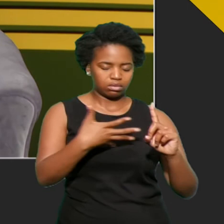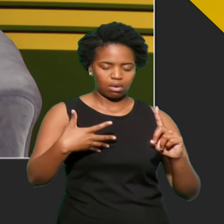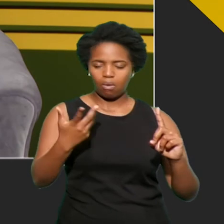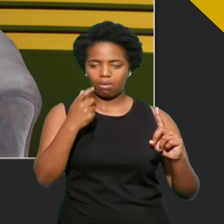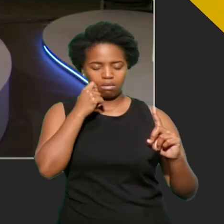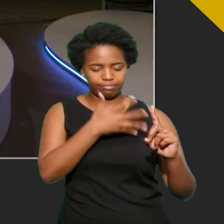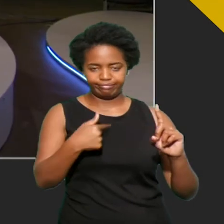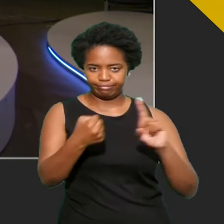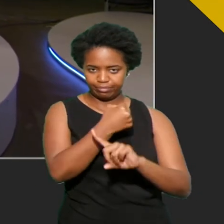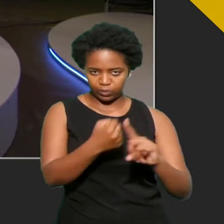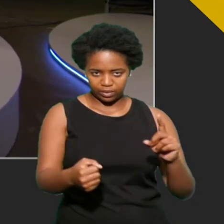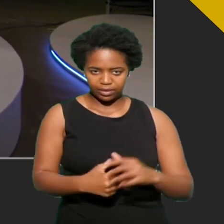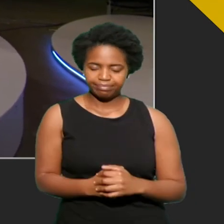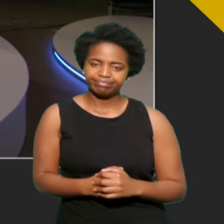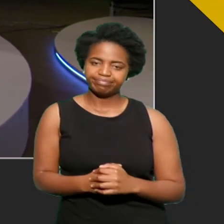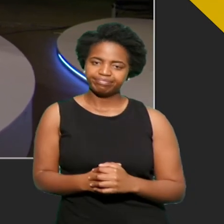Lindelwe, welcome to the show.